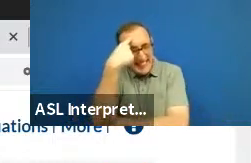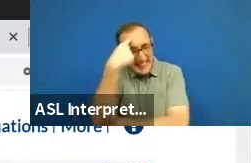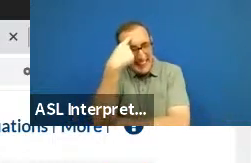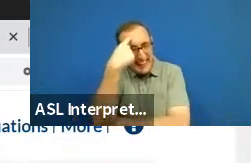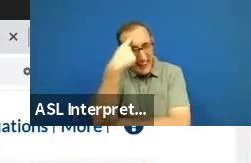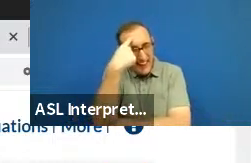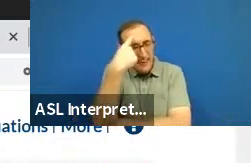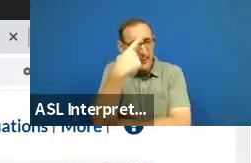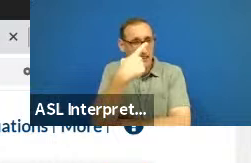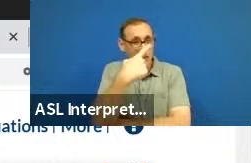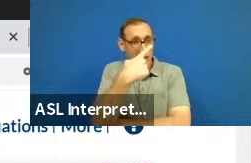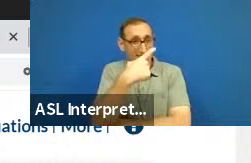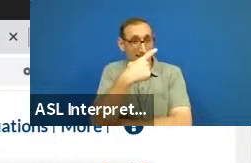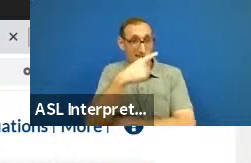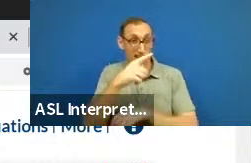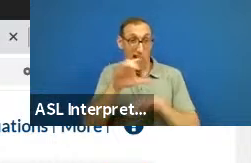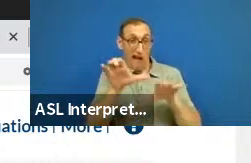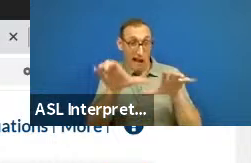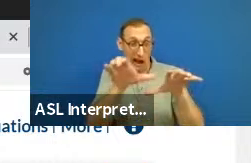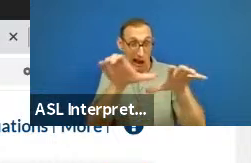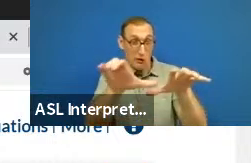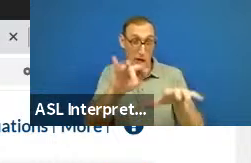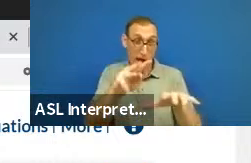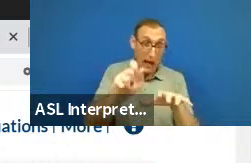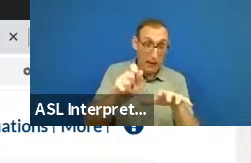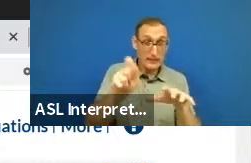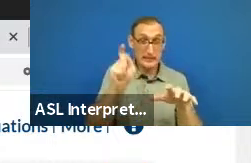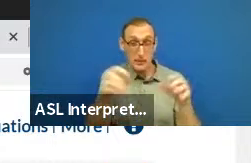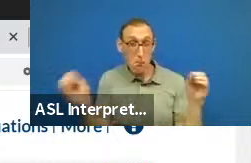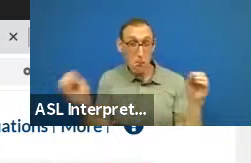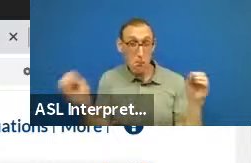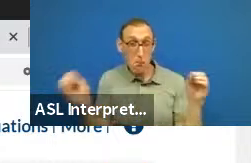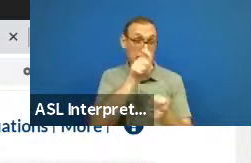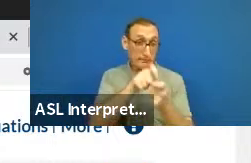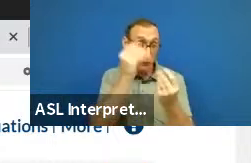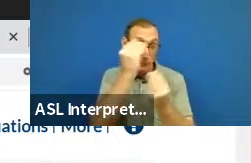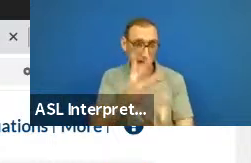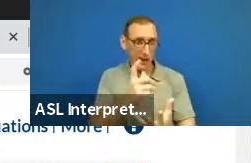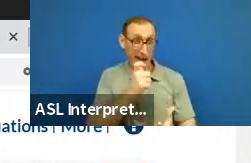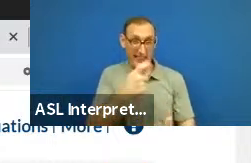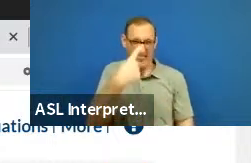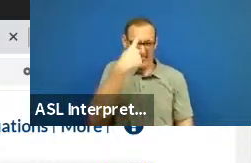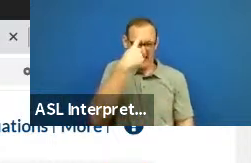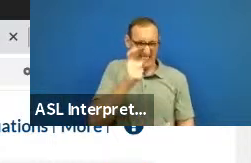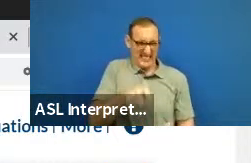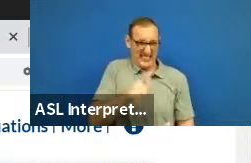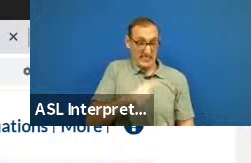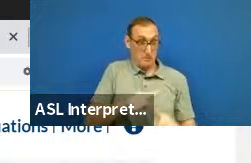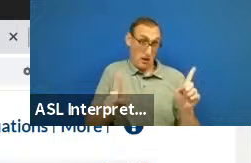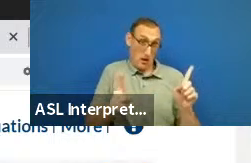specific information in there, but I'm more than happy to, I can ask that as well.